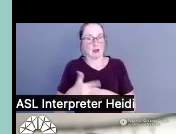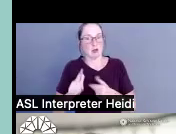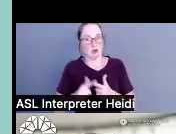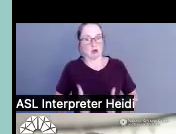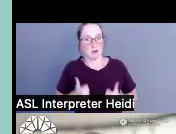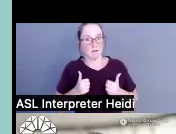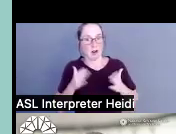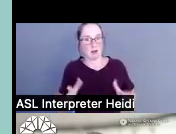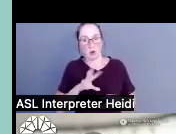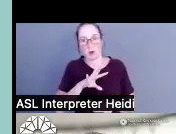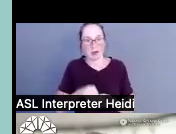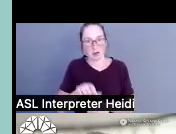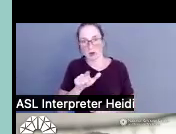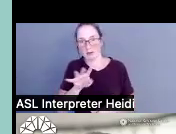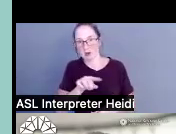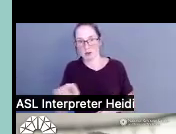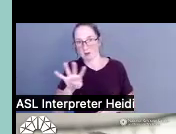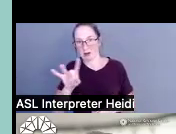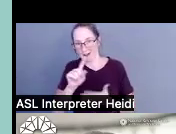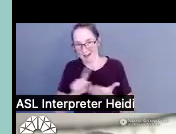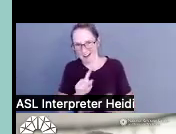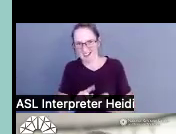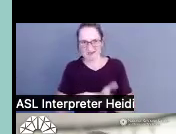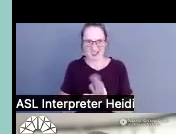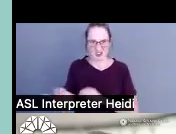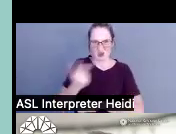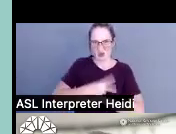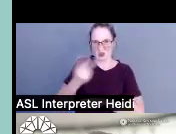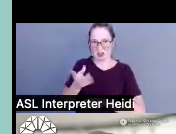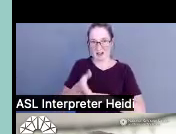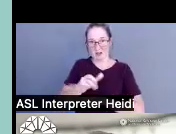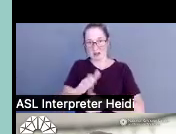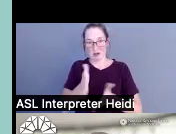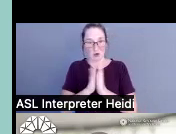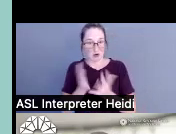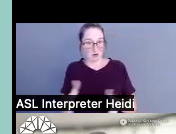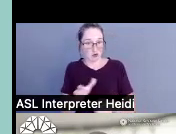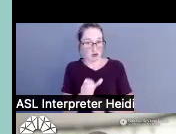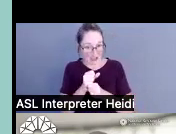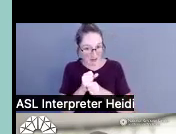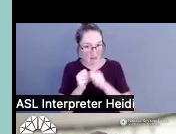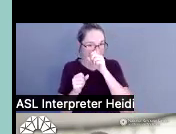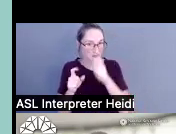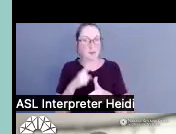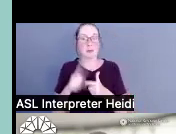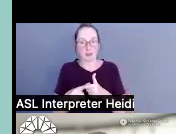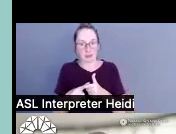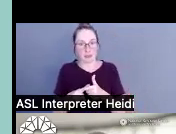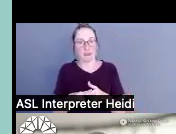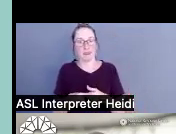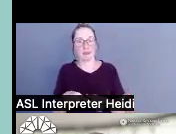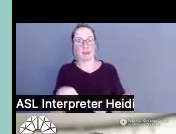survivors within 24 to 48 hours, so about 2 days after that request is received. And then finally,